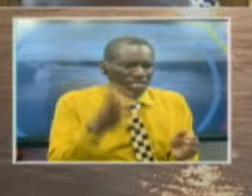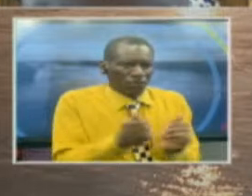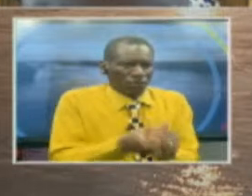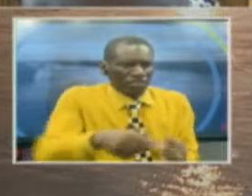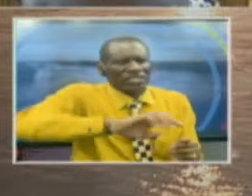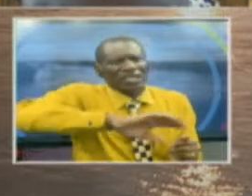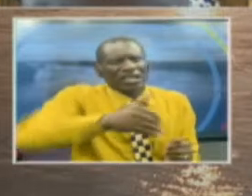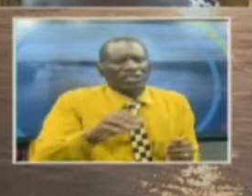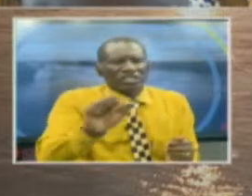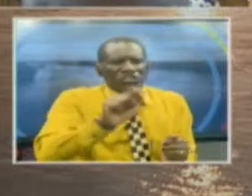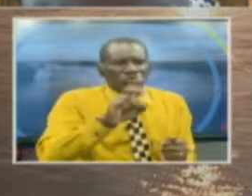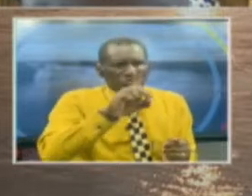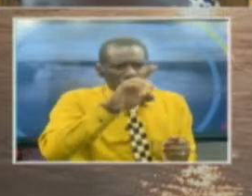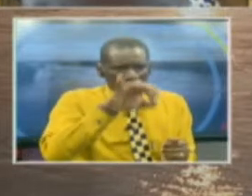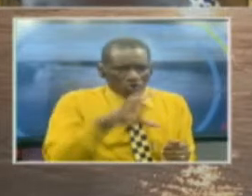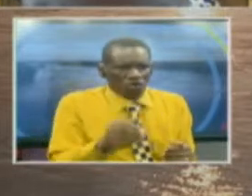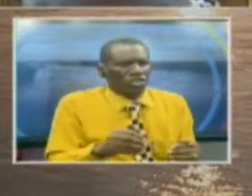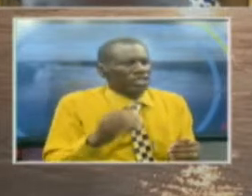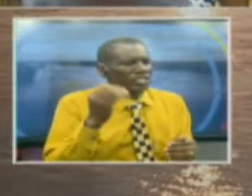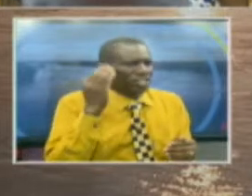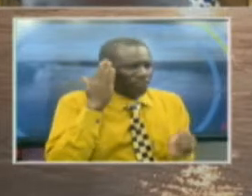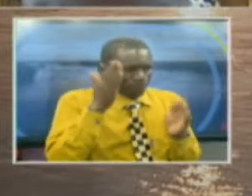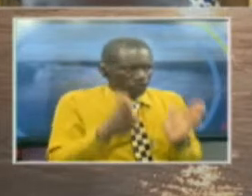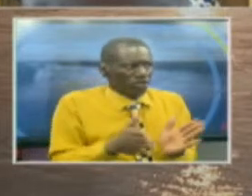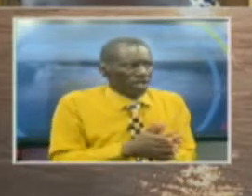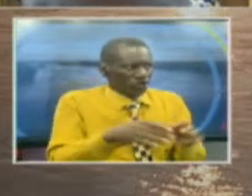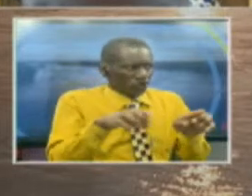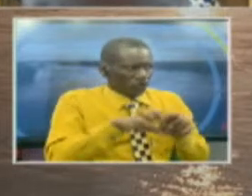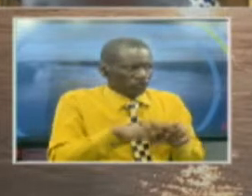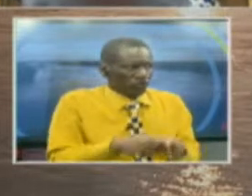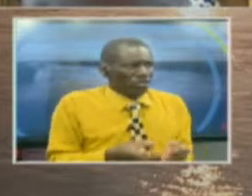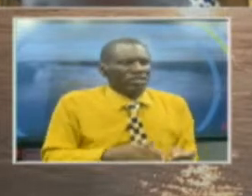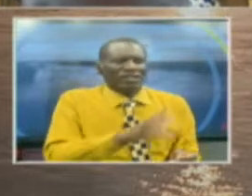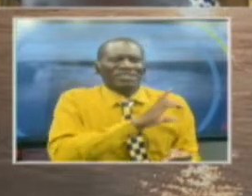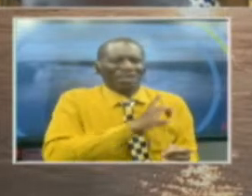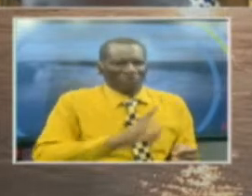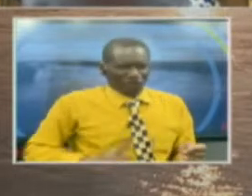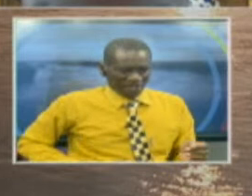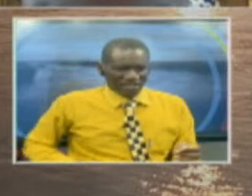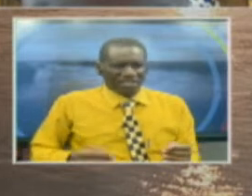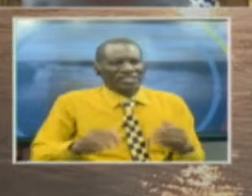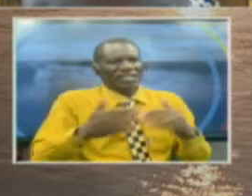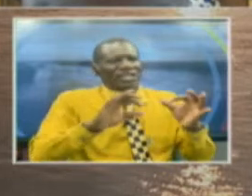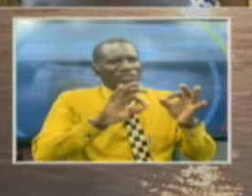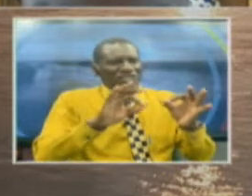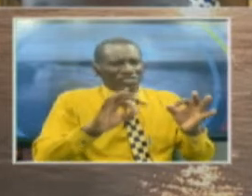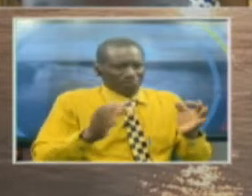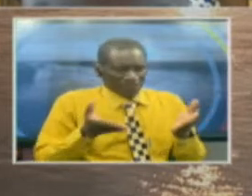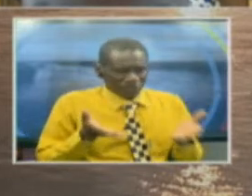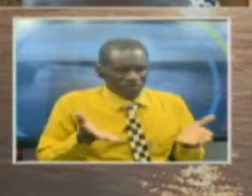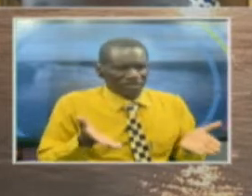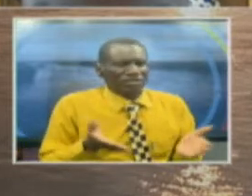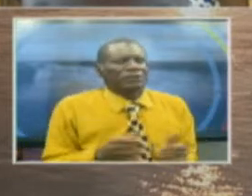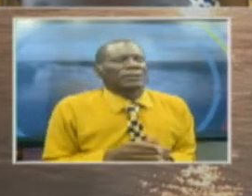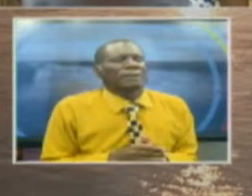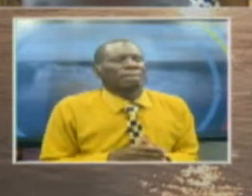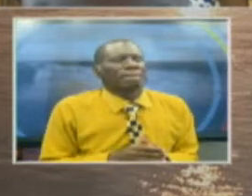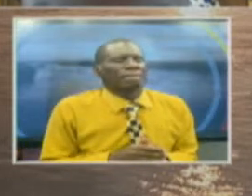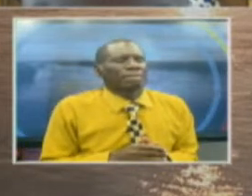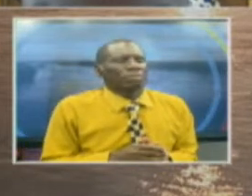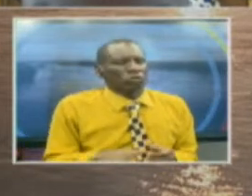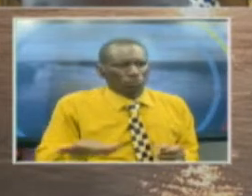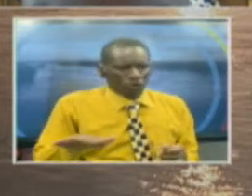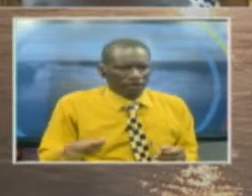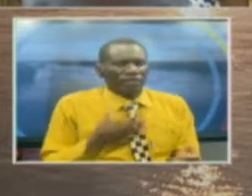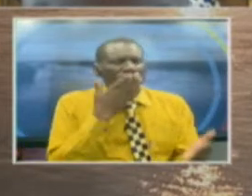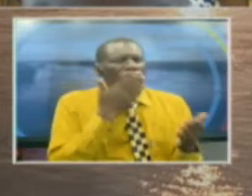studio, he has a hearing impairment. And of course, David Agondoa, who has been our sign language interpreter this morning.